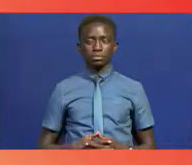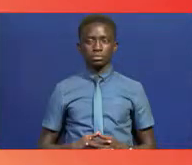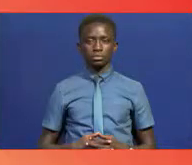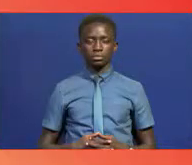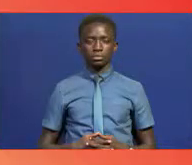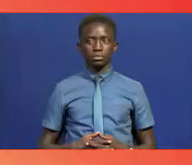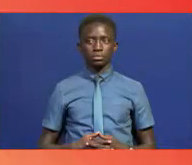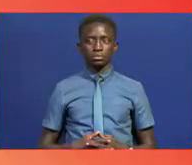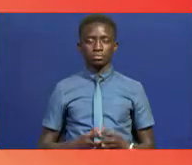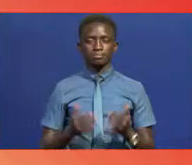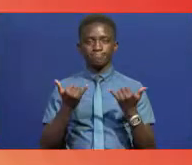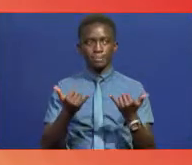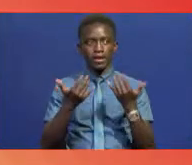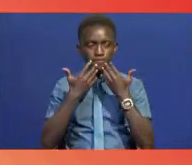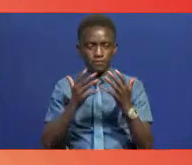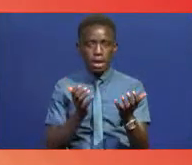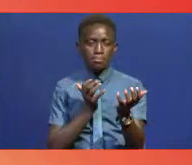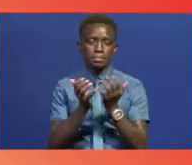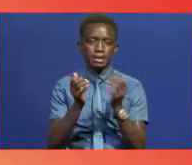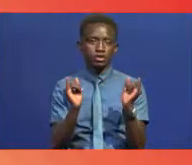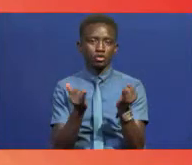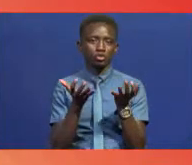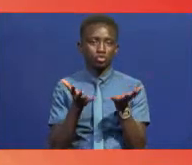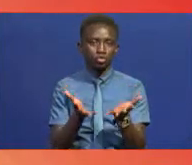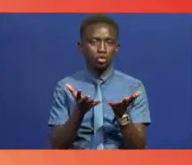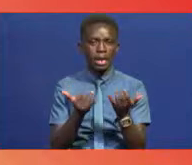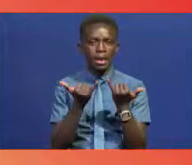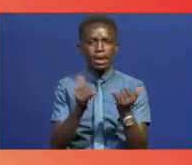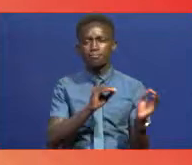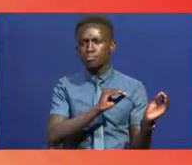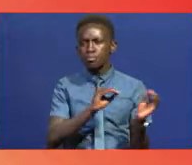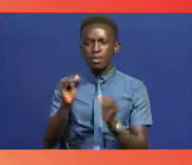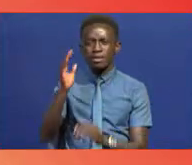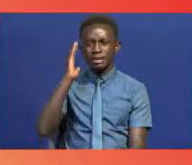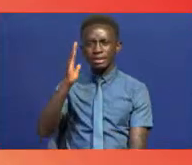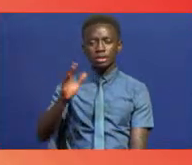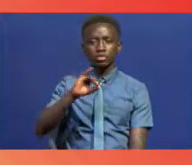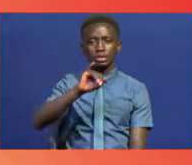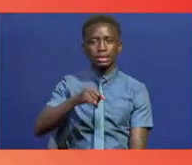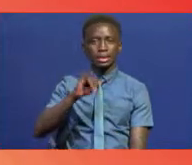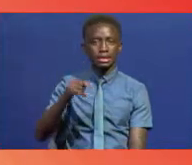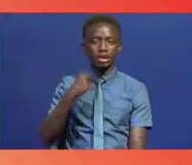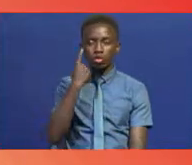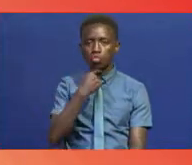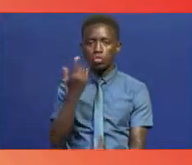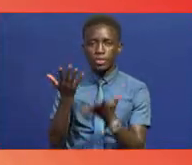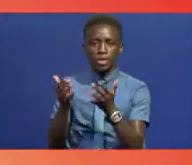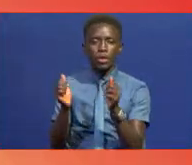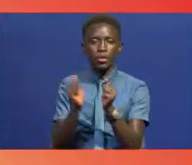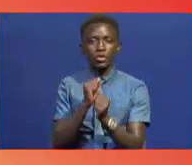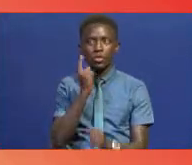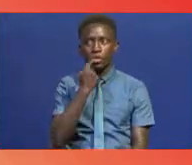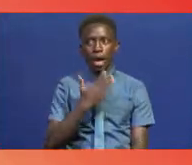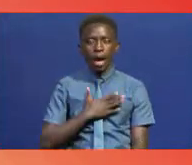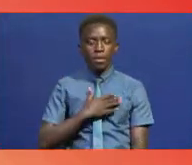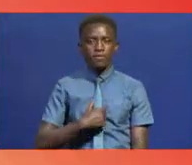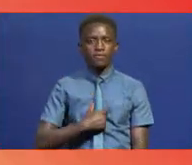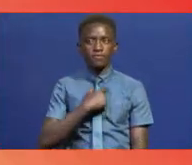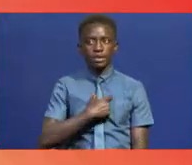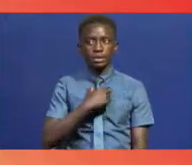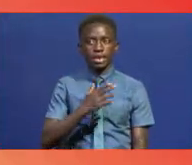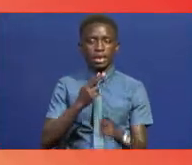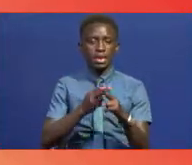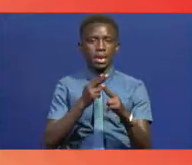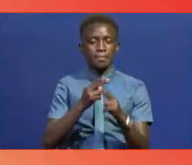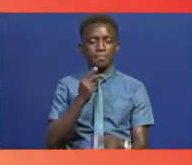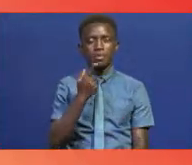Well, that marks the end of business news tonight. We take you straight to JJ Kioria, who is in studio with our guest of the night, that is Elijah Mwangi,